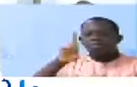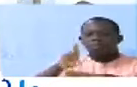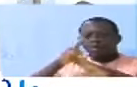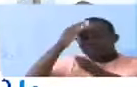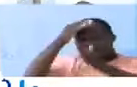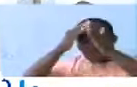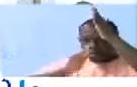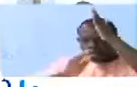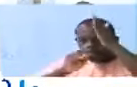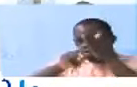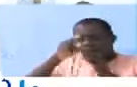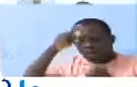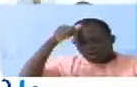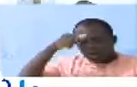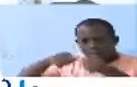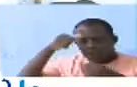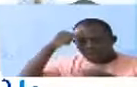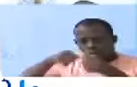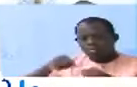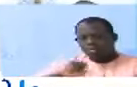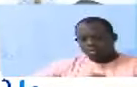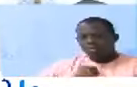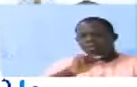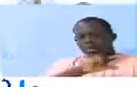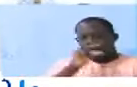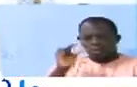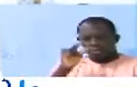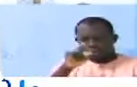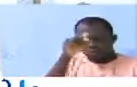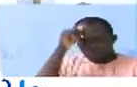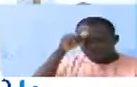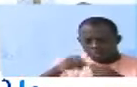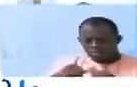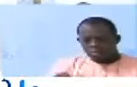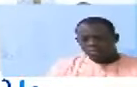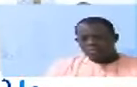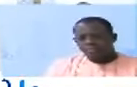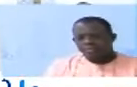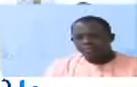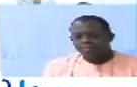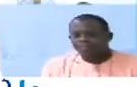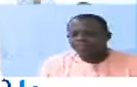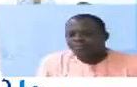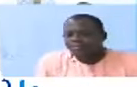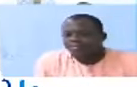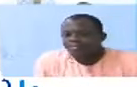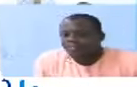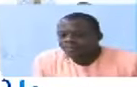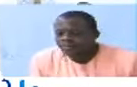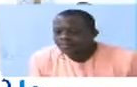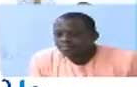momen la kumo fu Fajara Barracks iko memmo moti men jato koita fo inata tolo ne ba